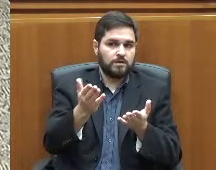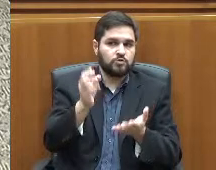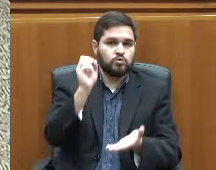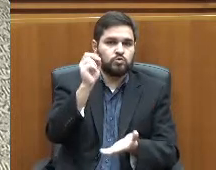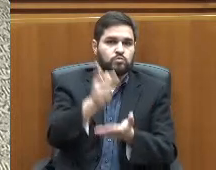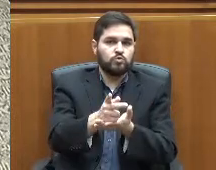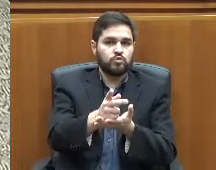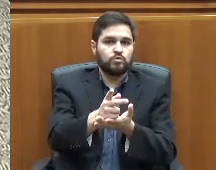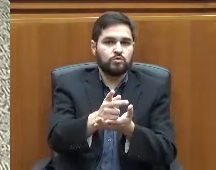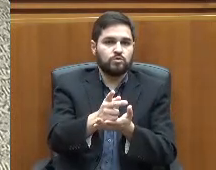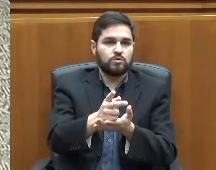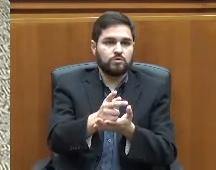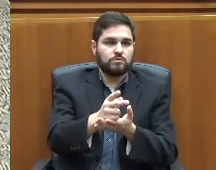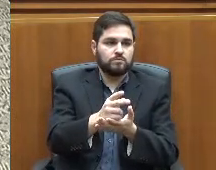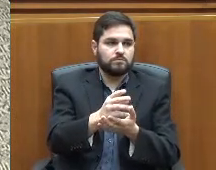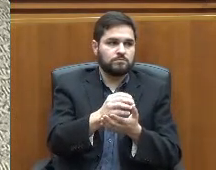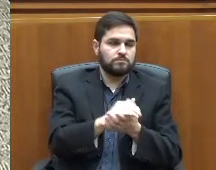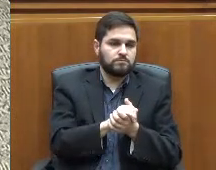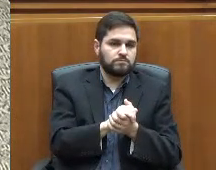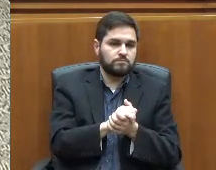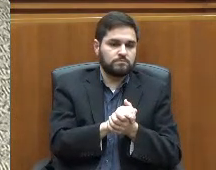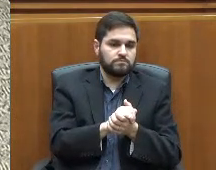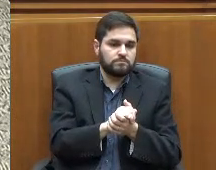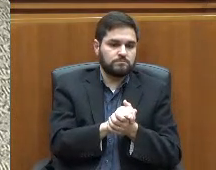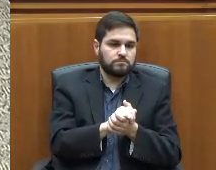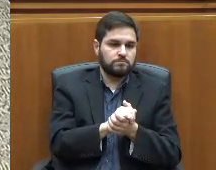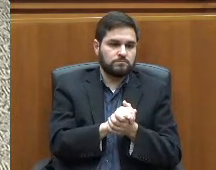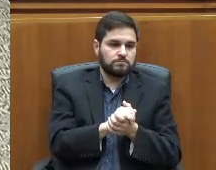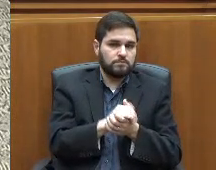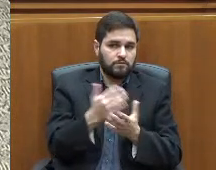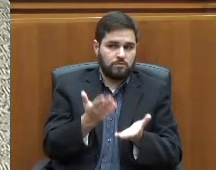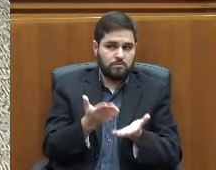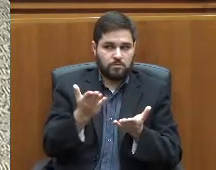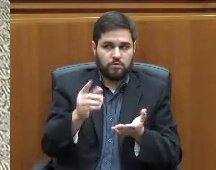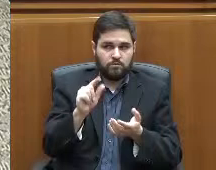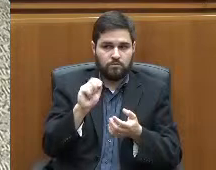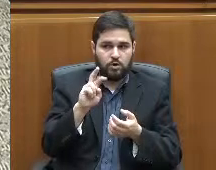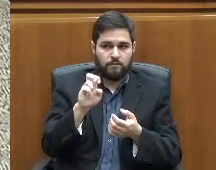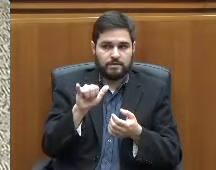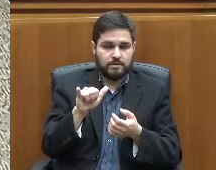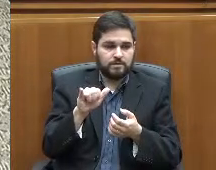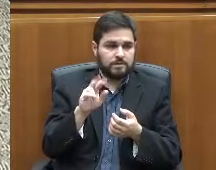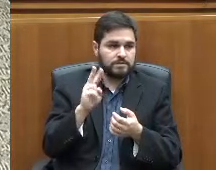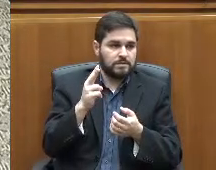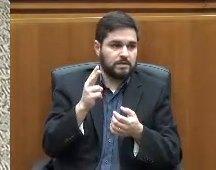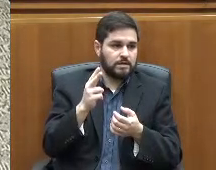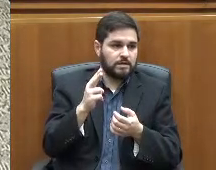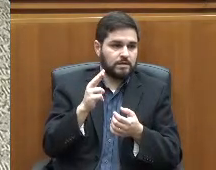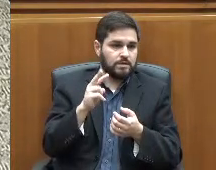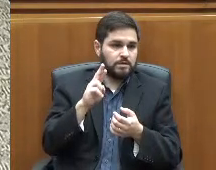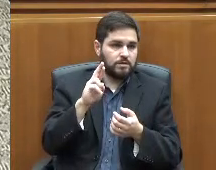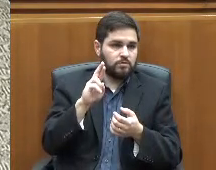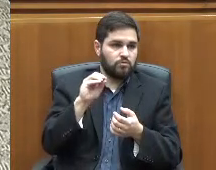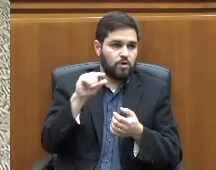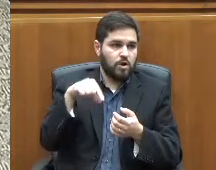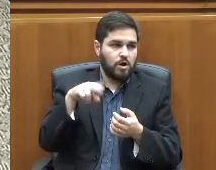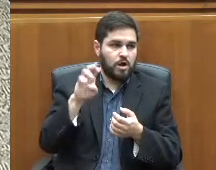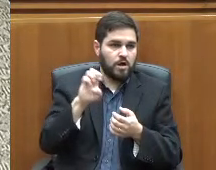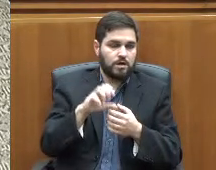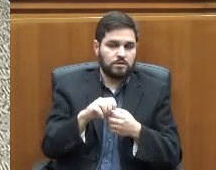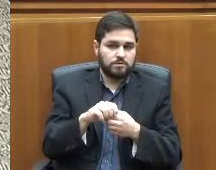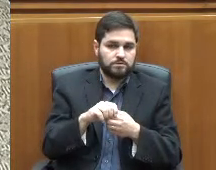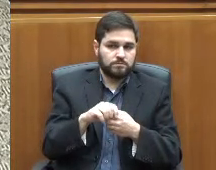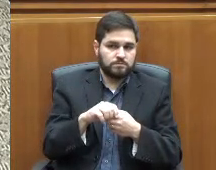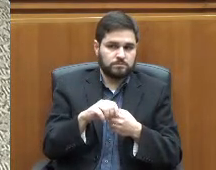to approve as notice of intent. Got a motion? Mr. Garvey, second. Mr. Rock?